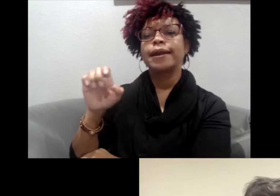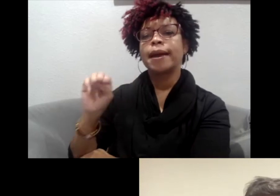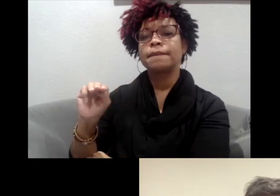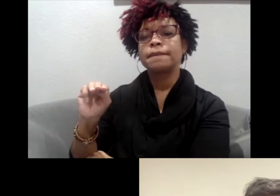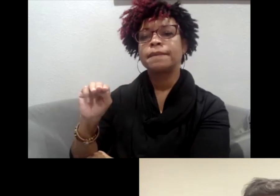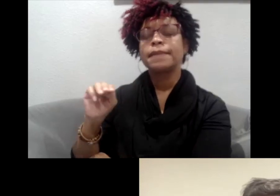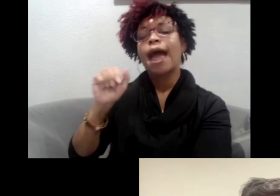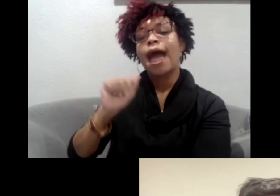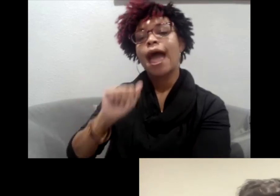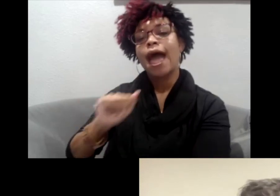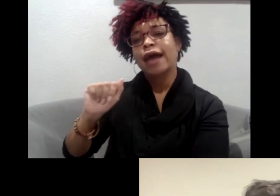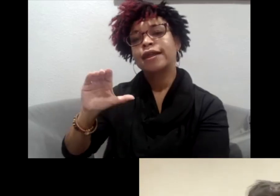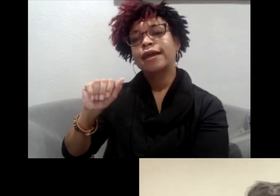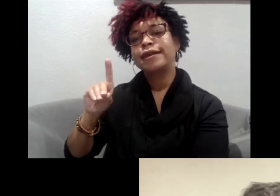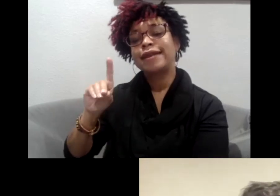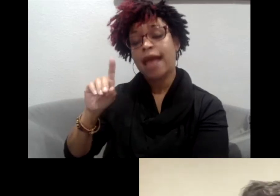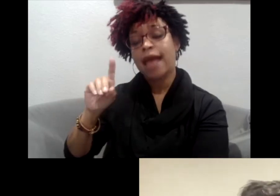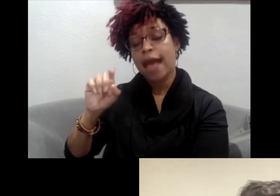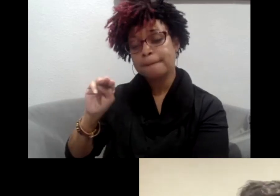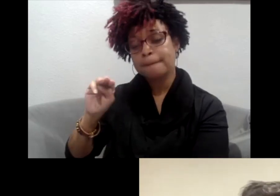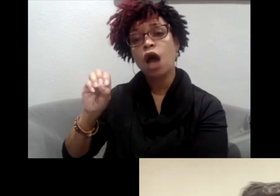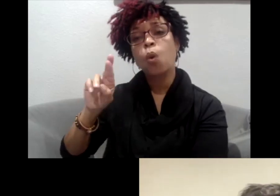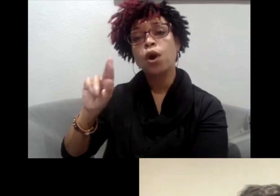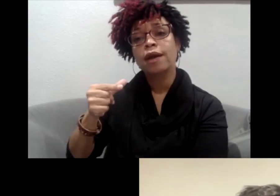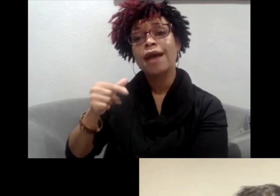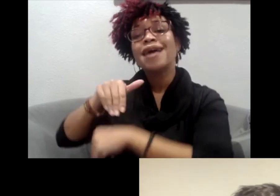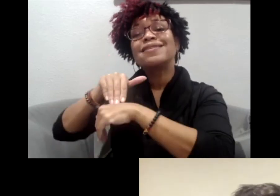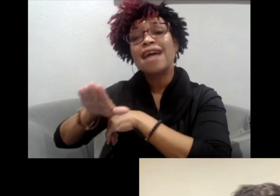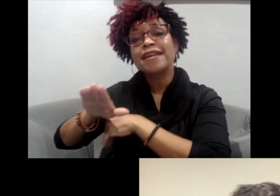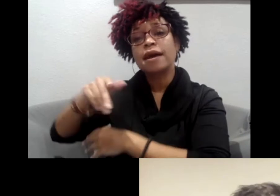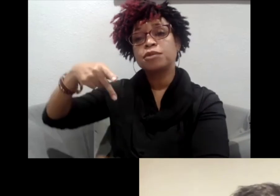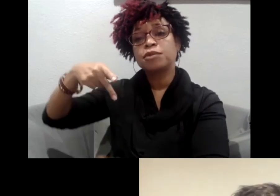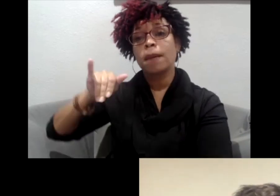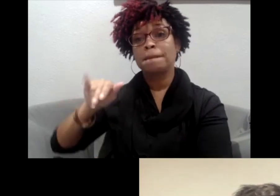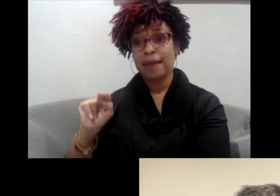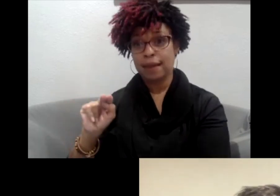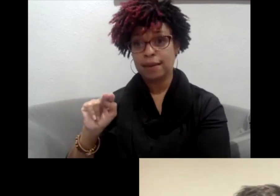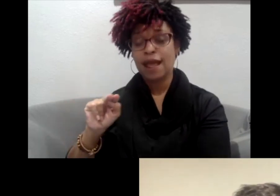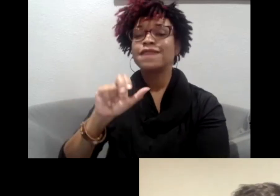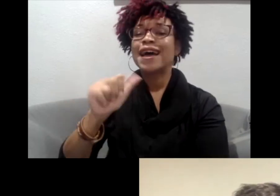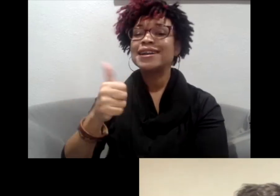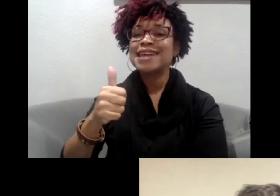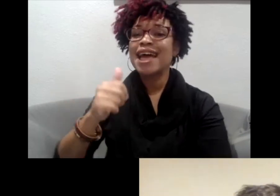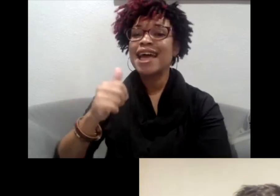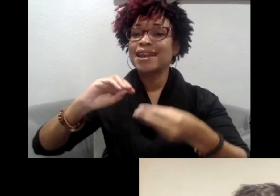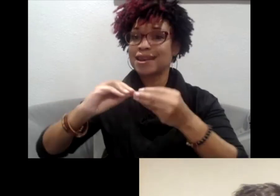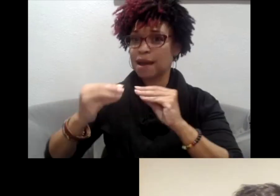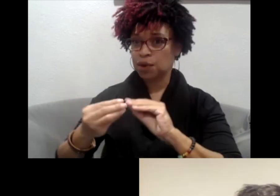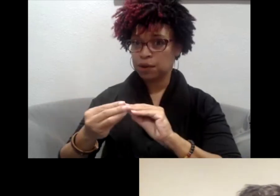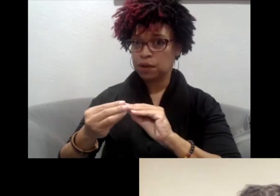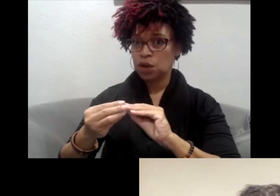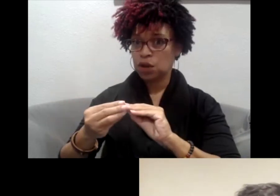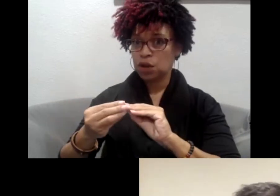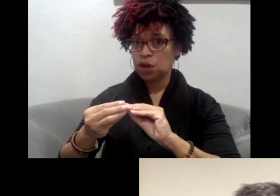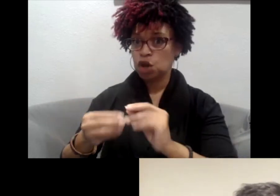adem@cadem.org, send them your PIN. So again, your PIN is a 10-digit code. It will be 2 digits, a